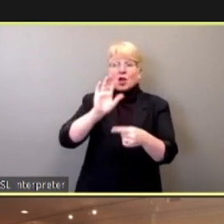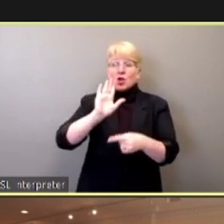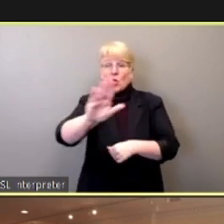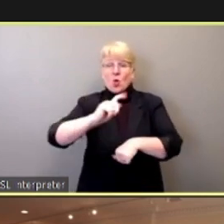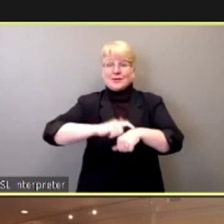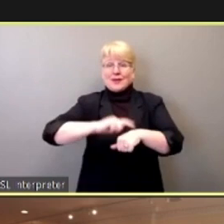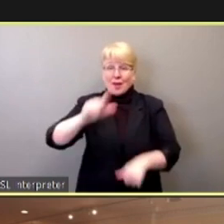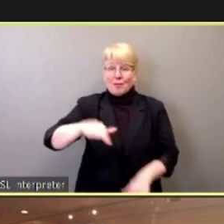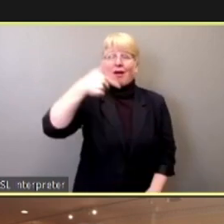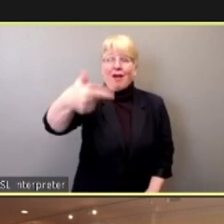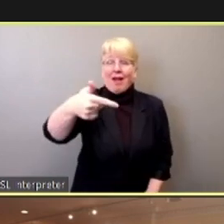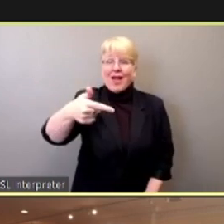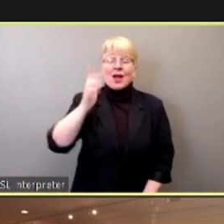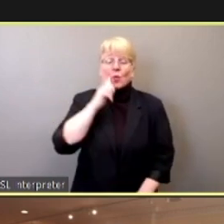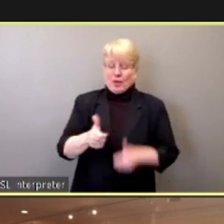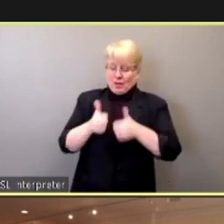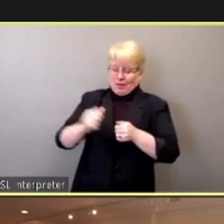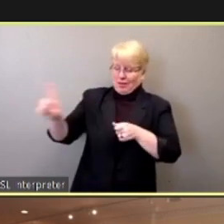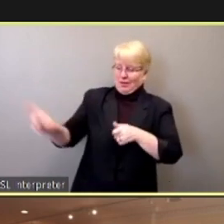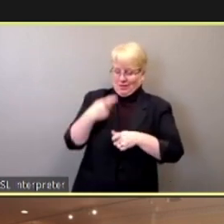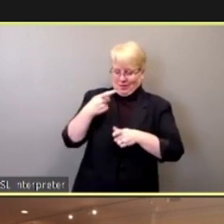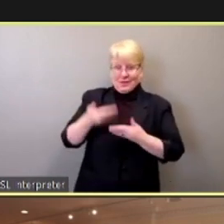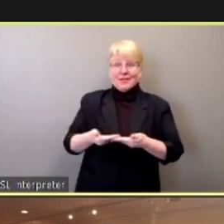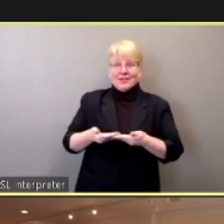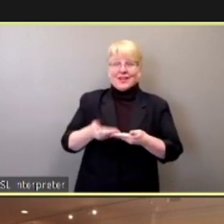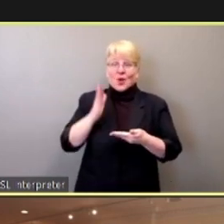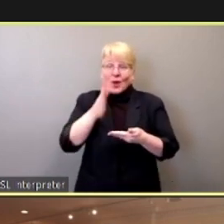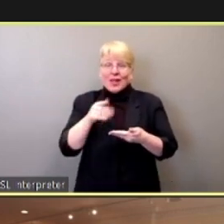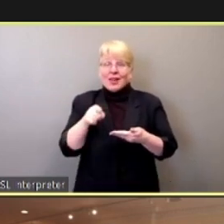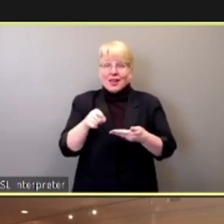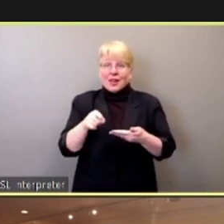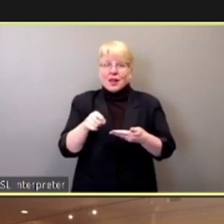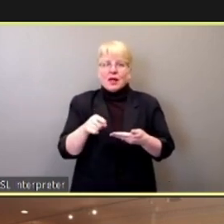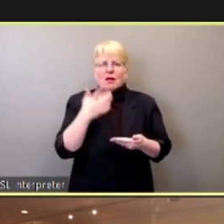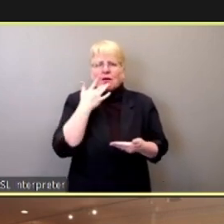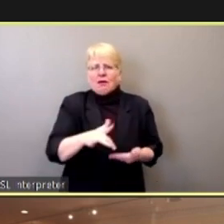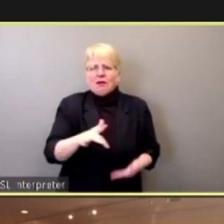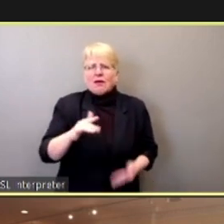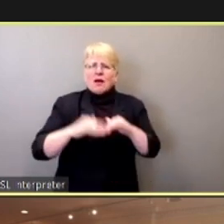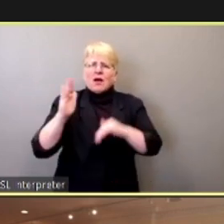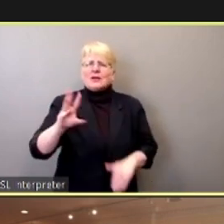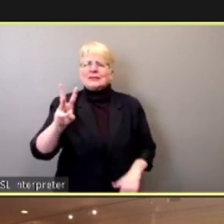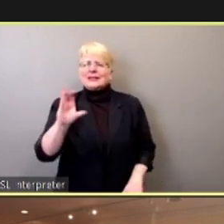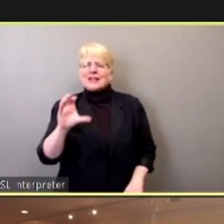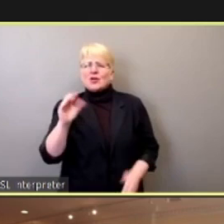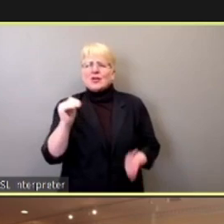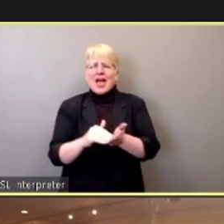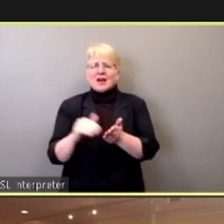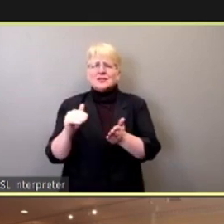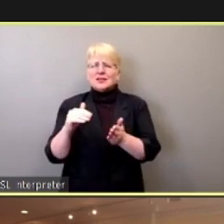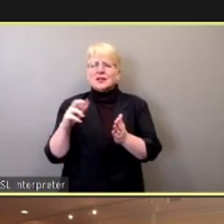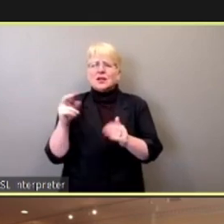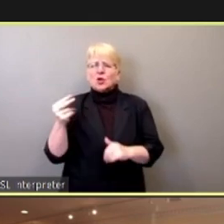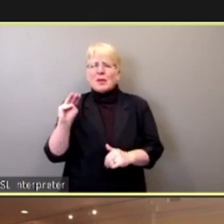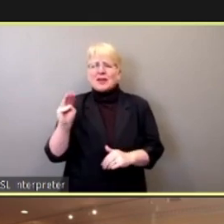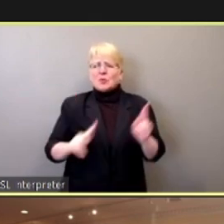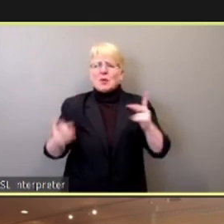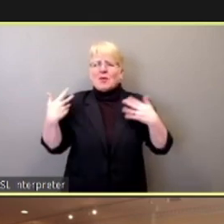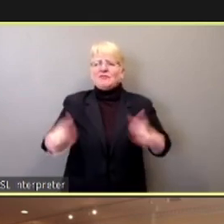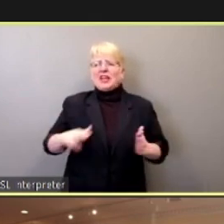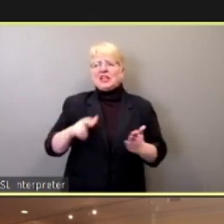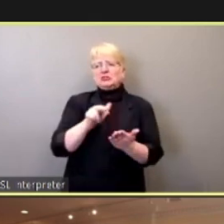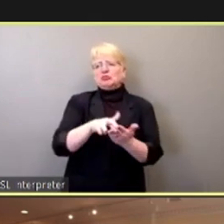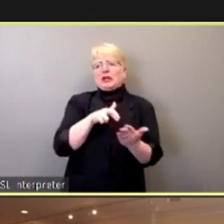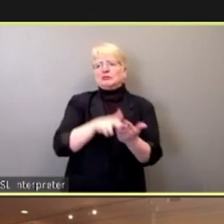shot in your area. And we've been fortunate that more than 600,000 New Mexicans have already registered. Next slide,